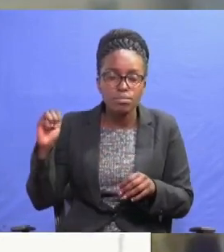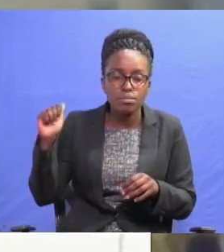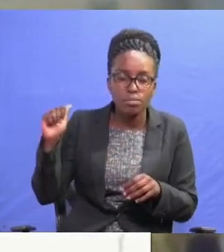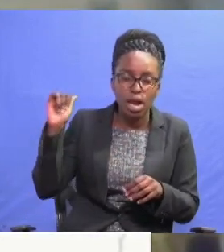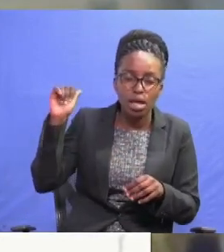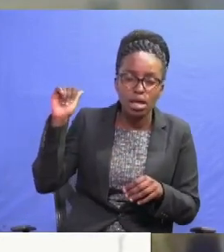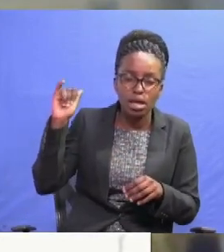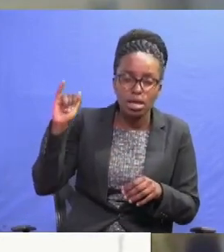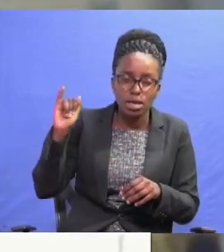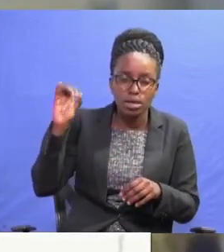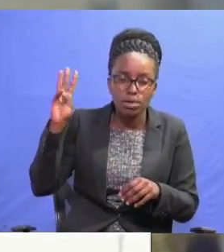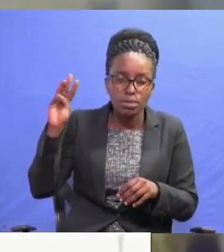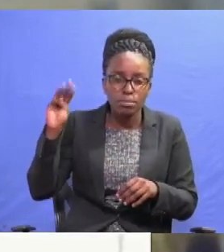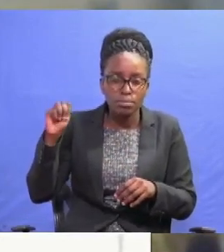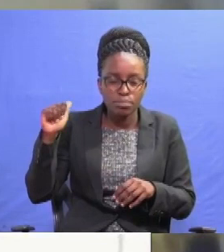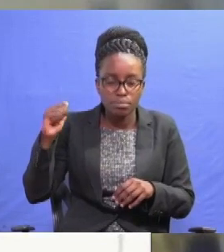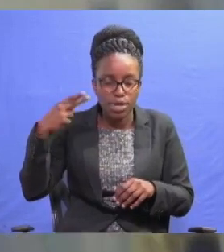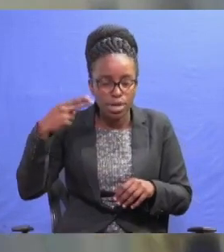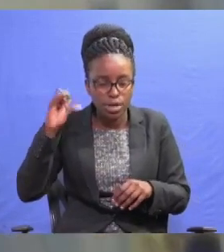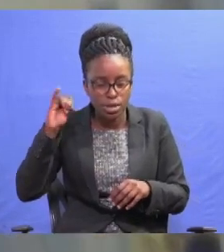the water was running down, and then